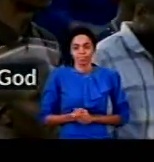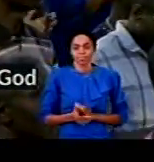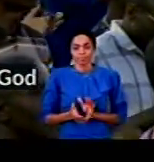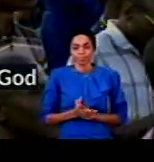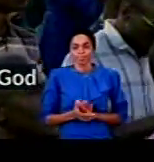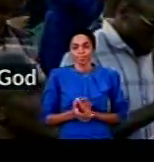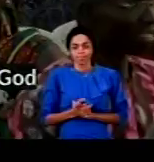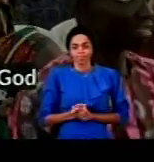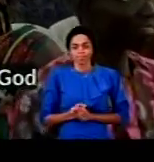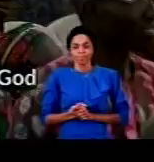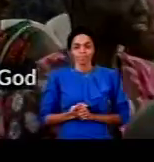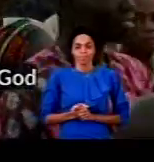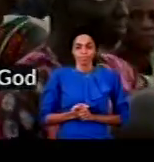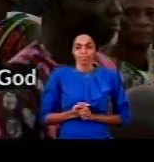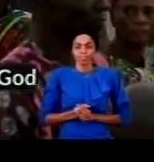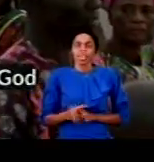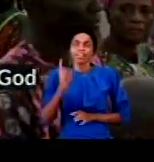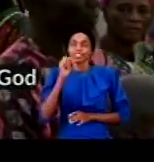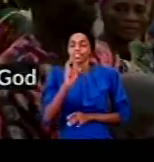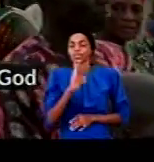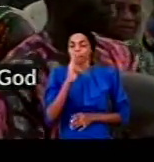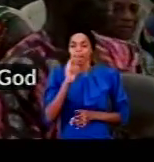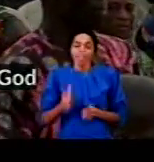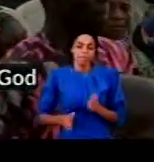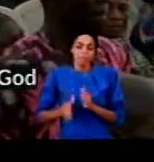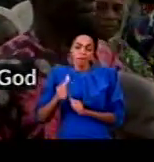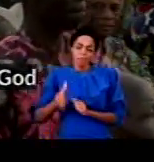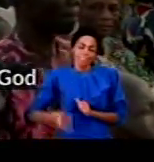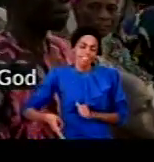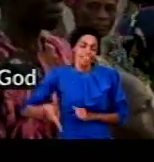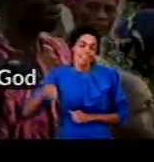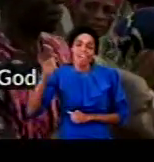Jehovah. You are the Most High, oh,